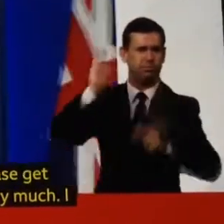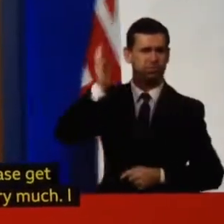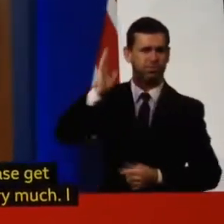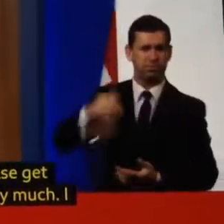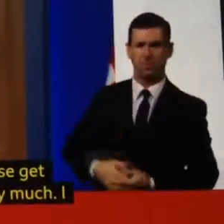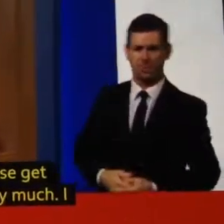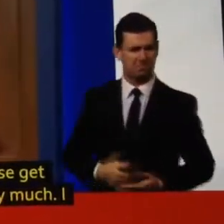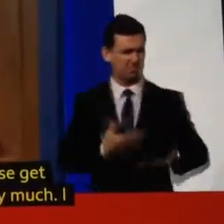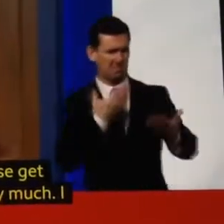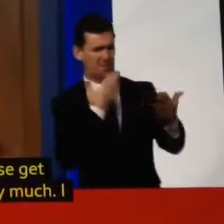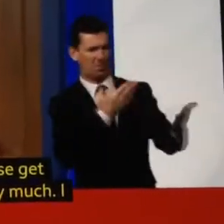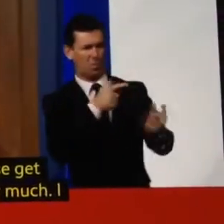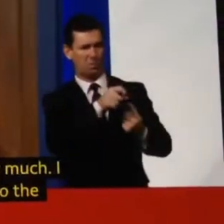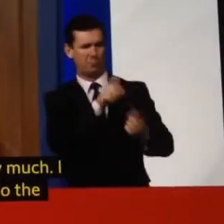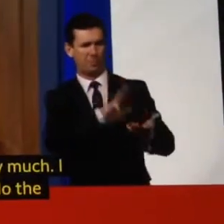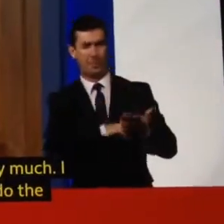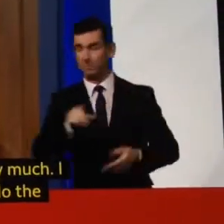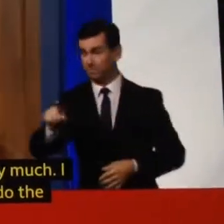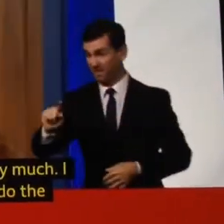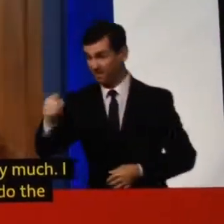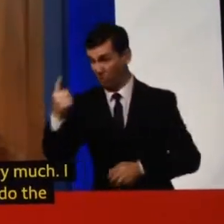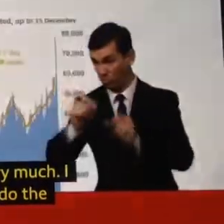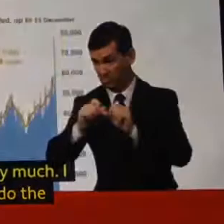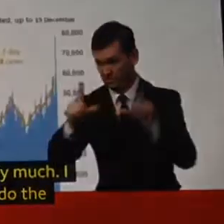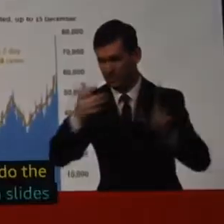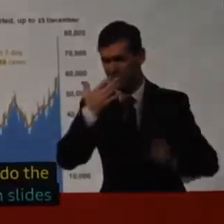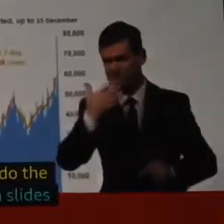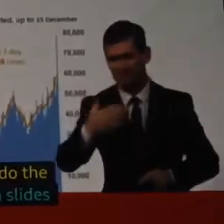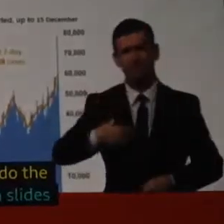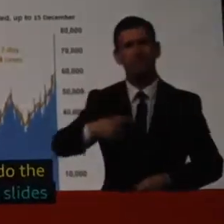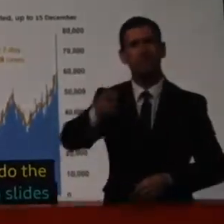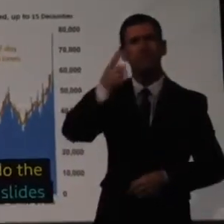off with slides that people have seen before, the updates, but I think there is an important thing